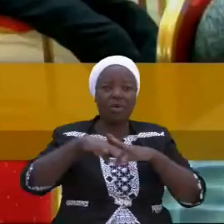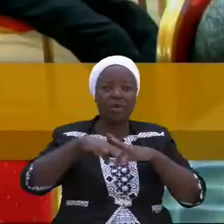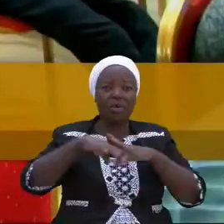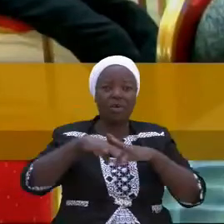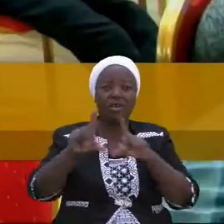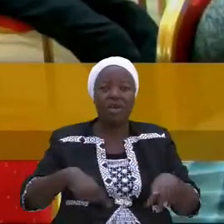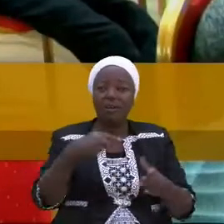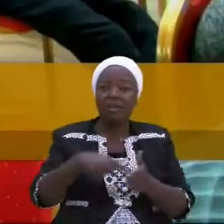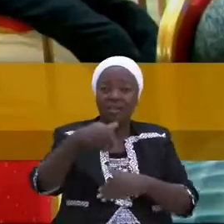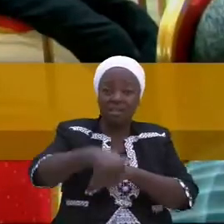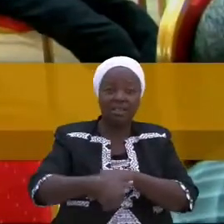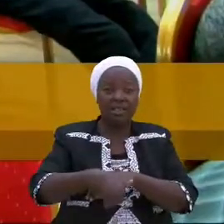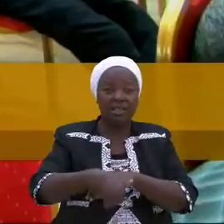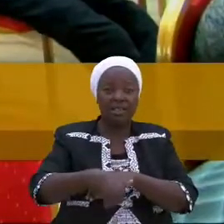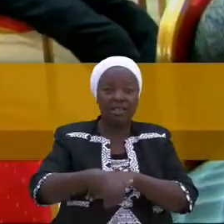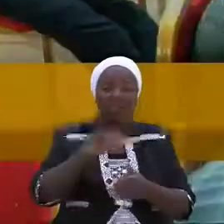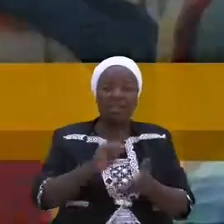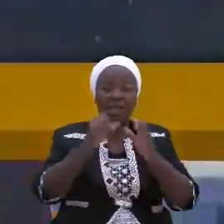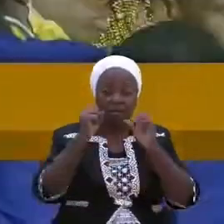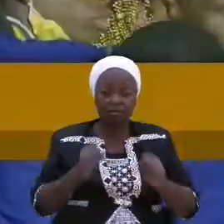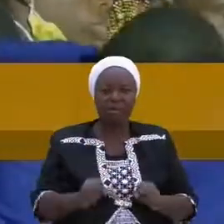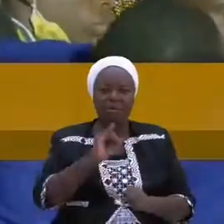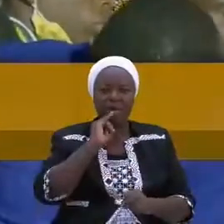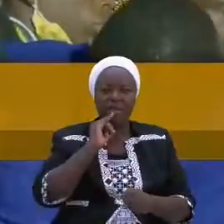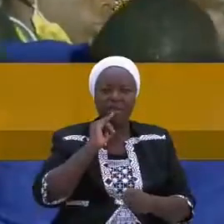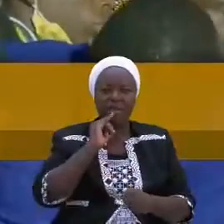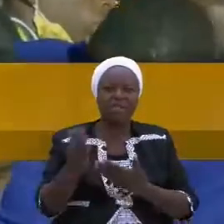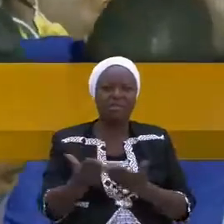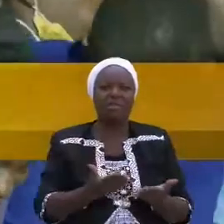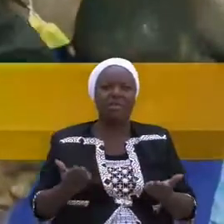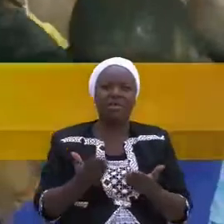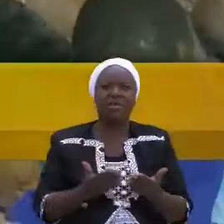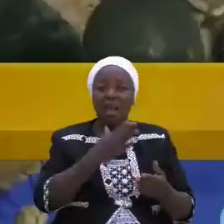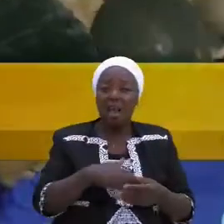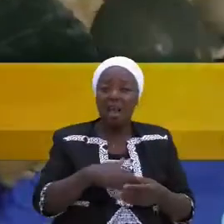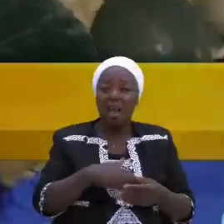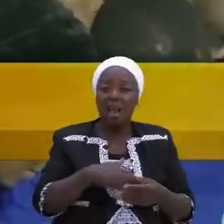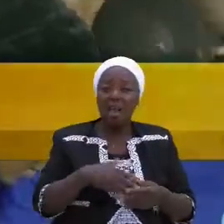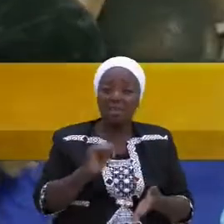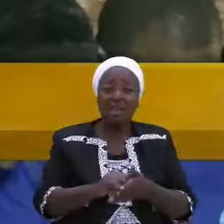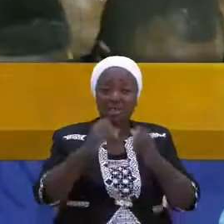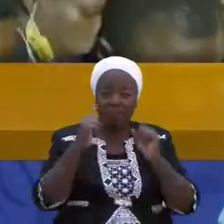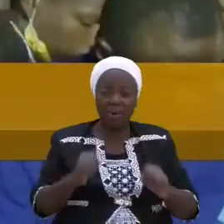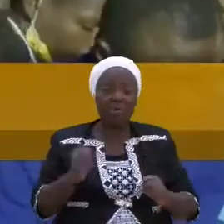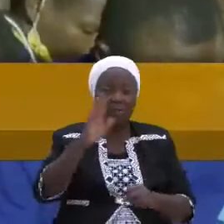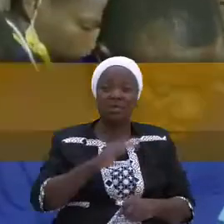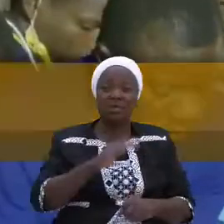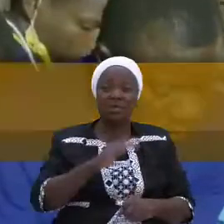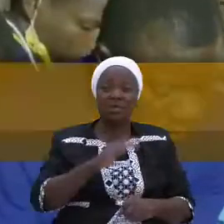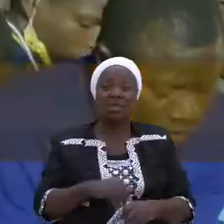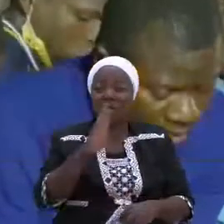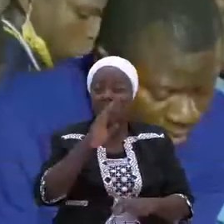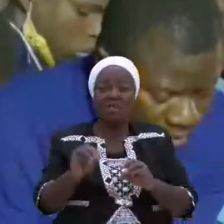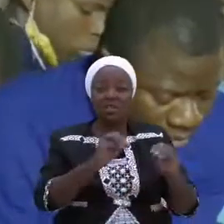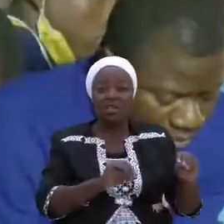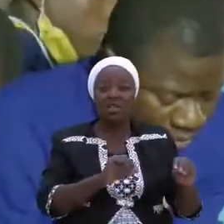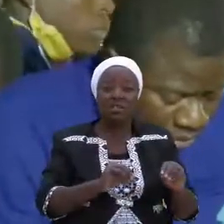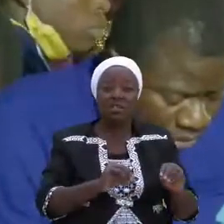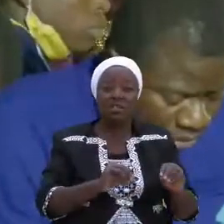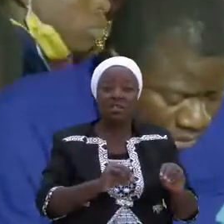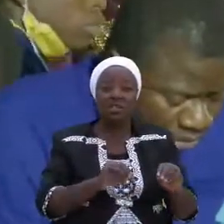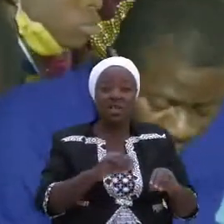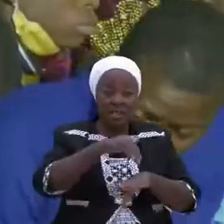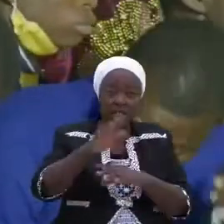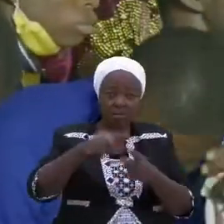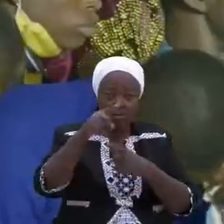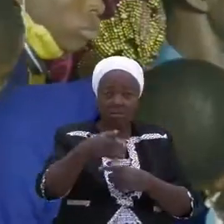tonight the power is here and that power will be sent over there to you every